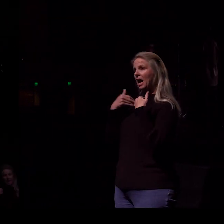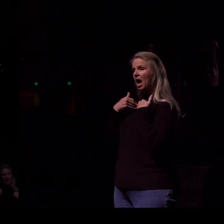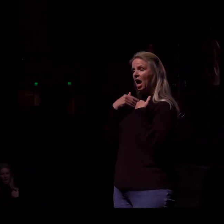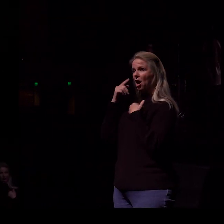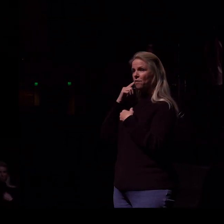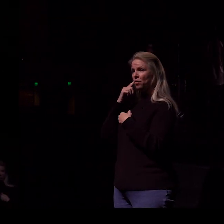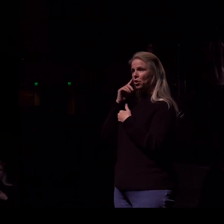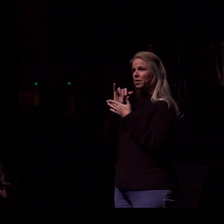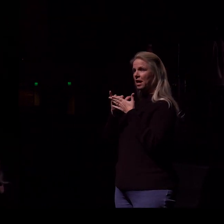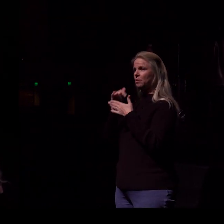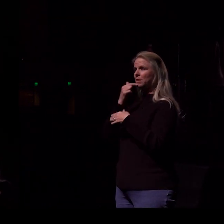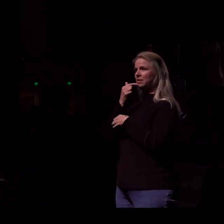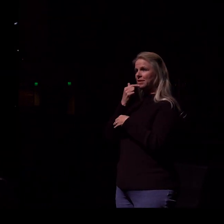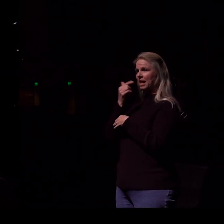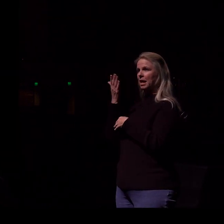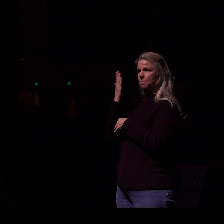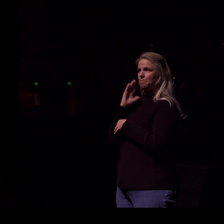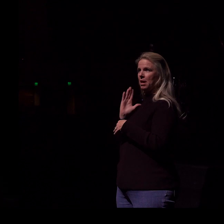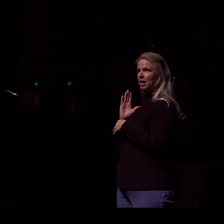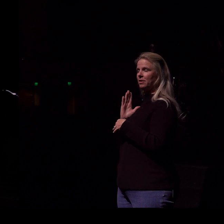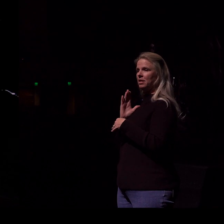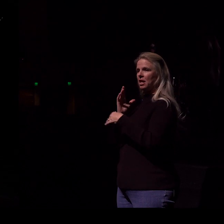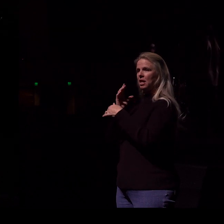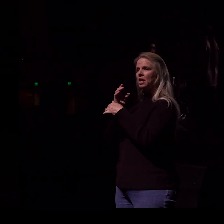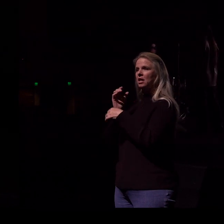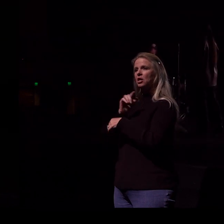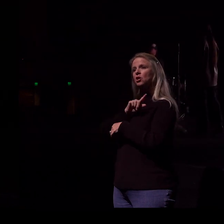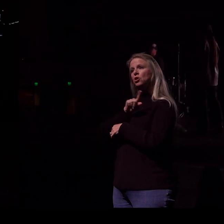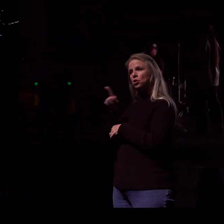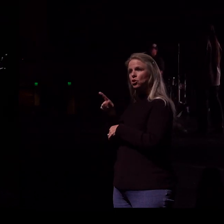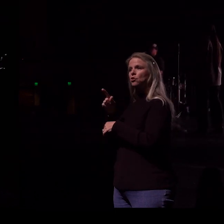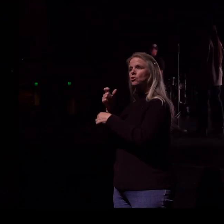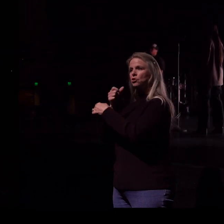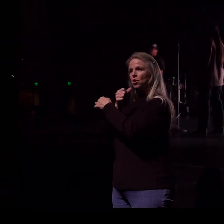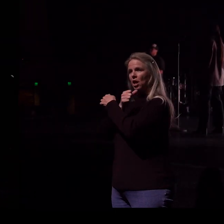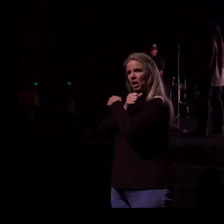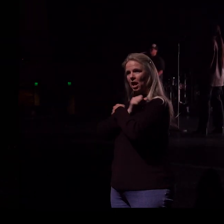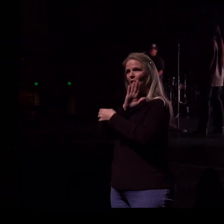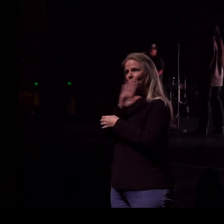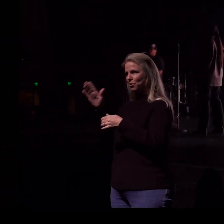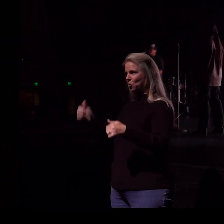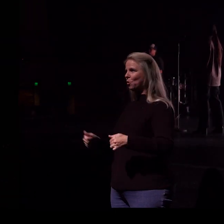hath been said, thou shalt love thy neighbor